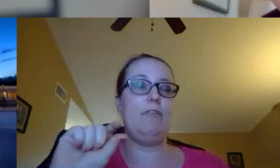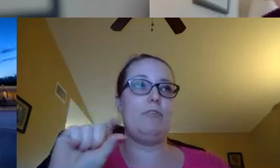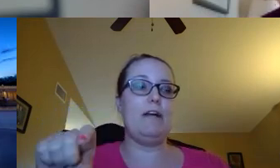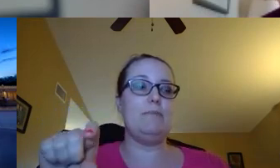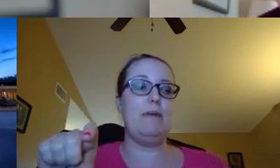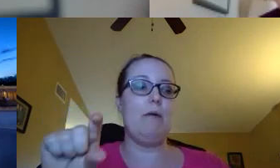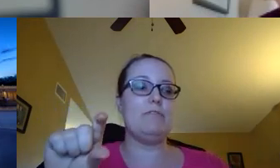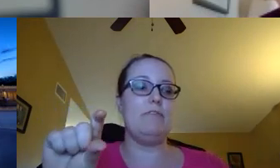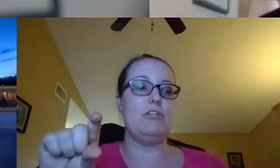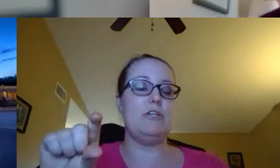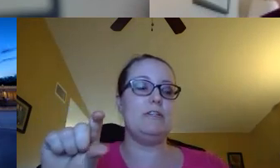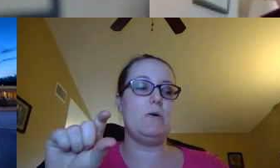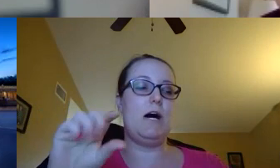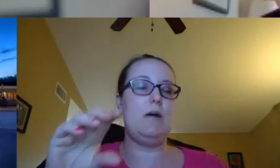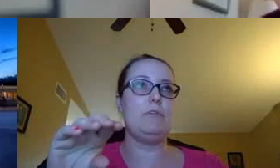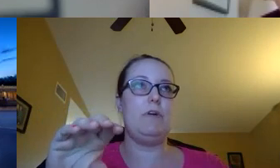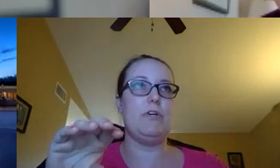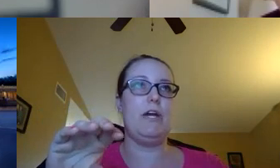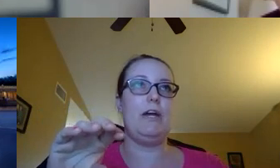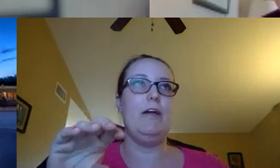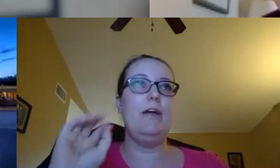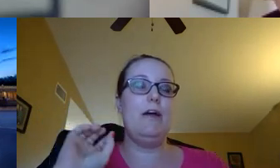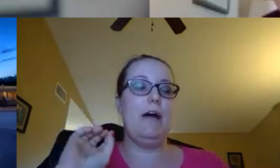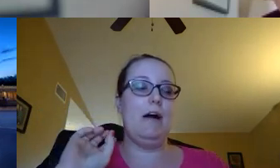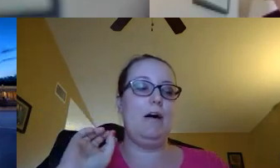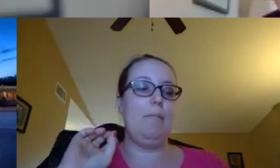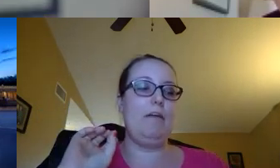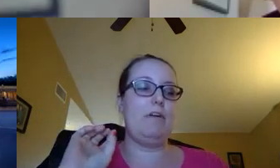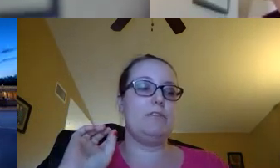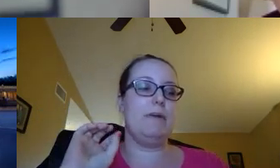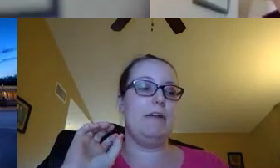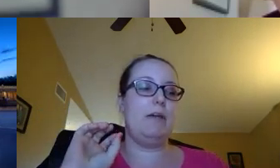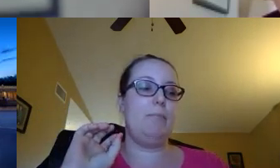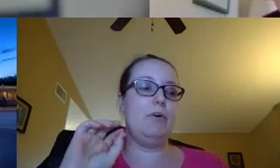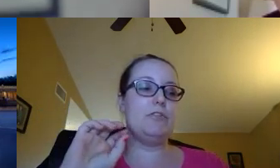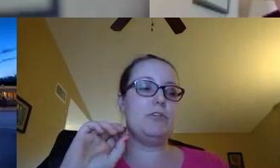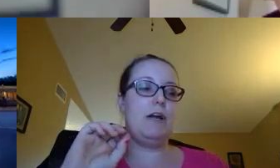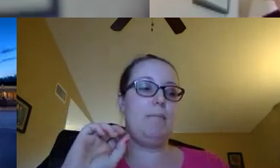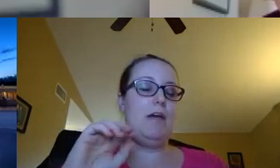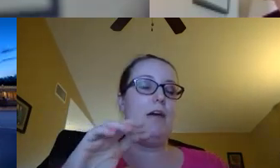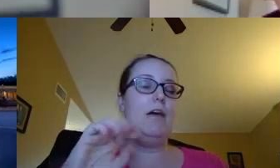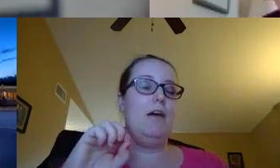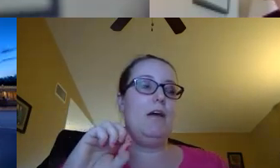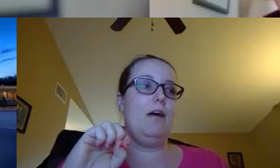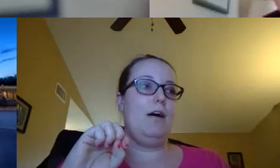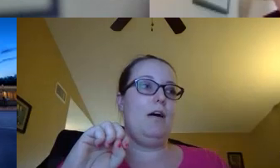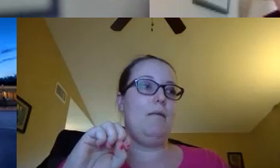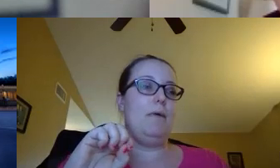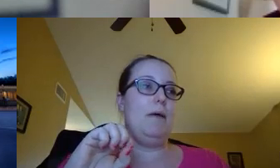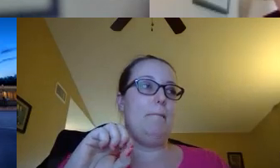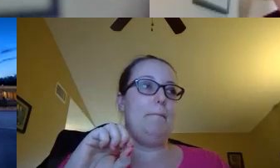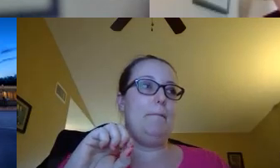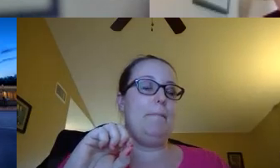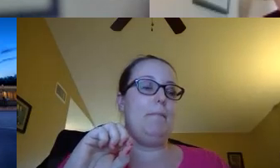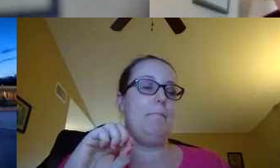in if you're trying to make a reservation. And so I was wondering if there's been any push to try to make